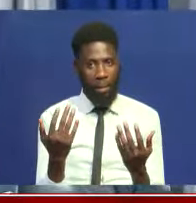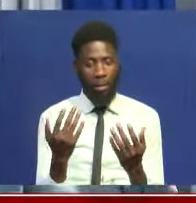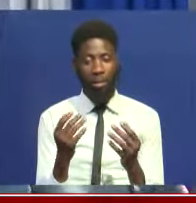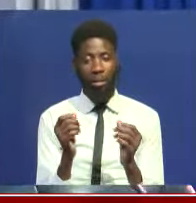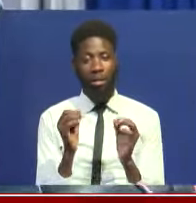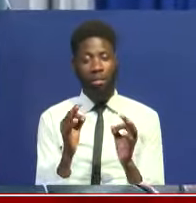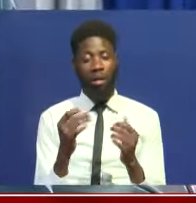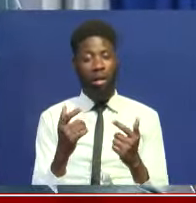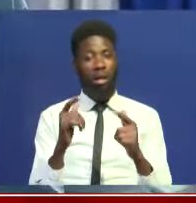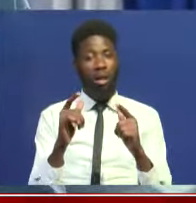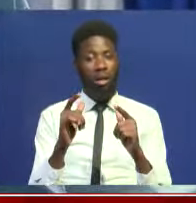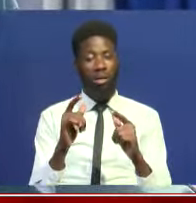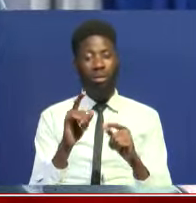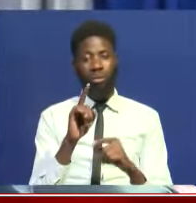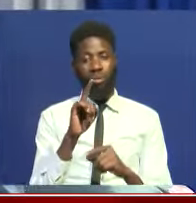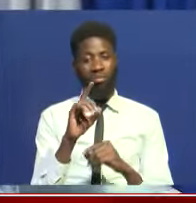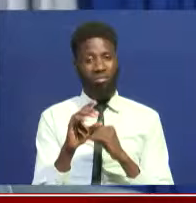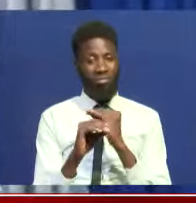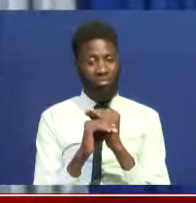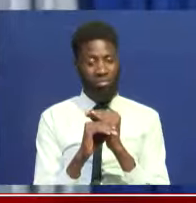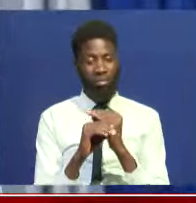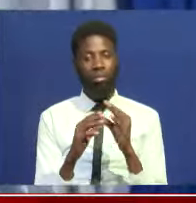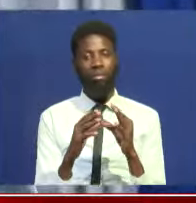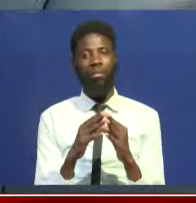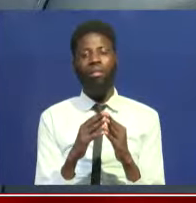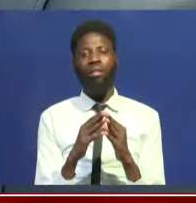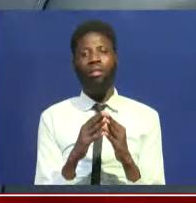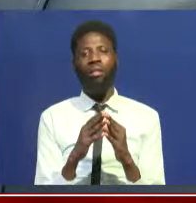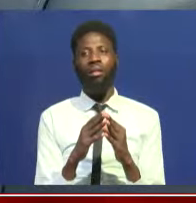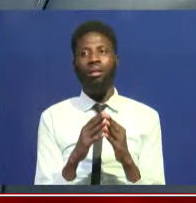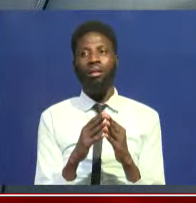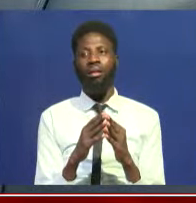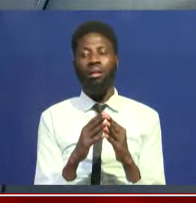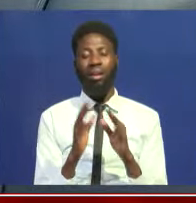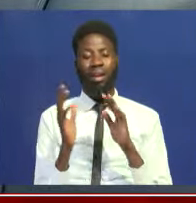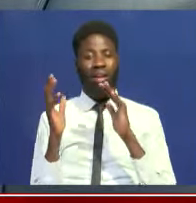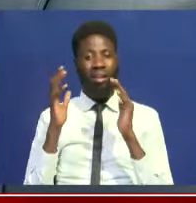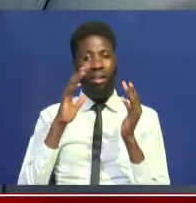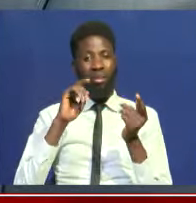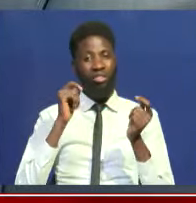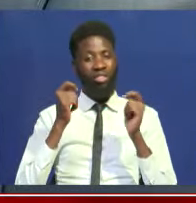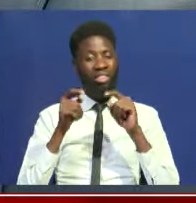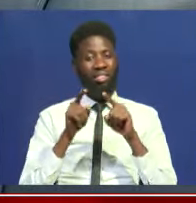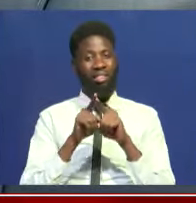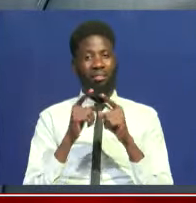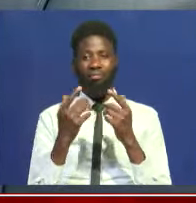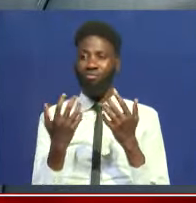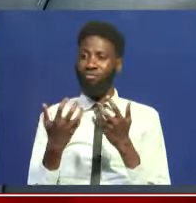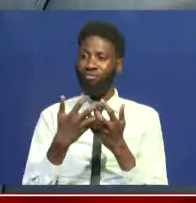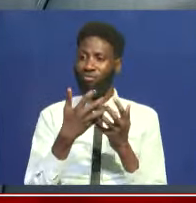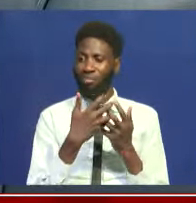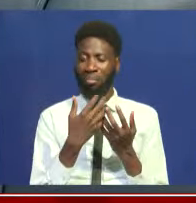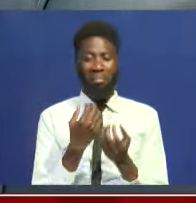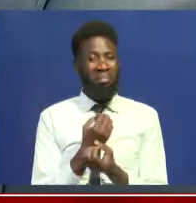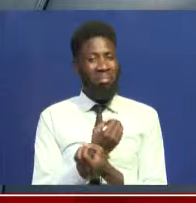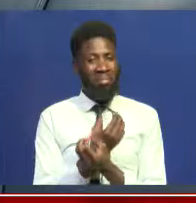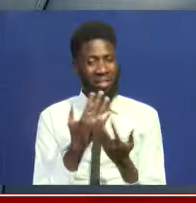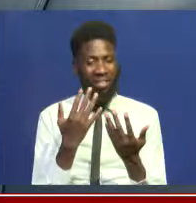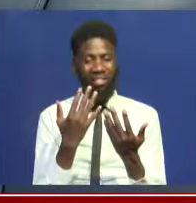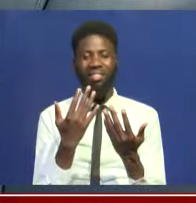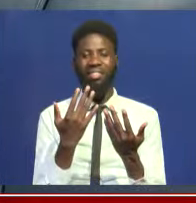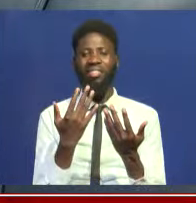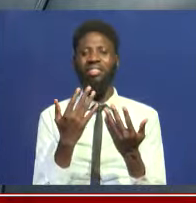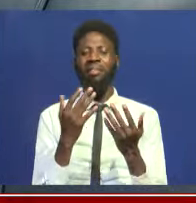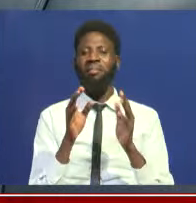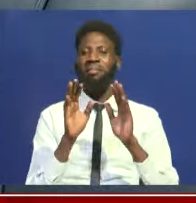allow me, just one other thought is that climate change also intersects with a lot of other key themes on